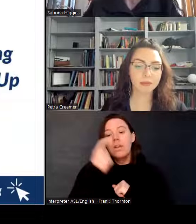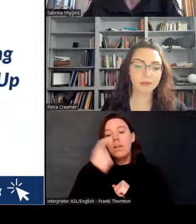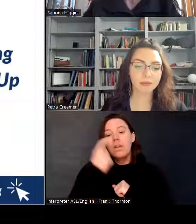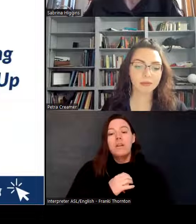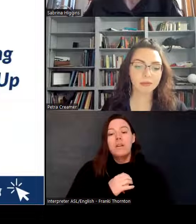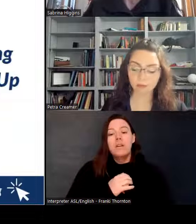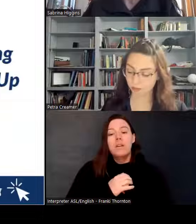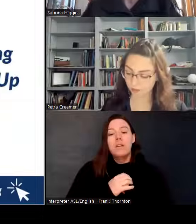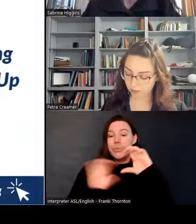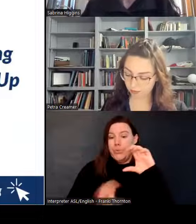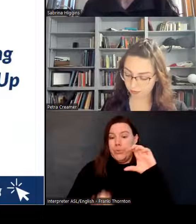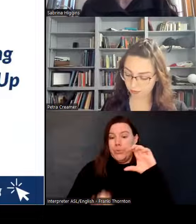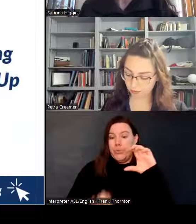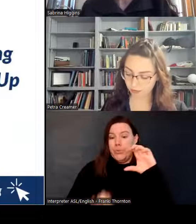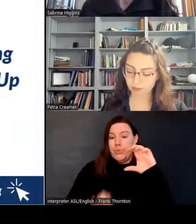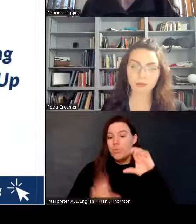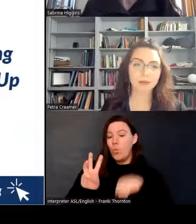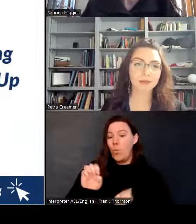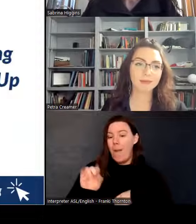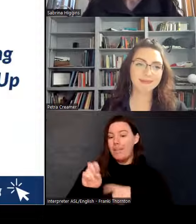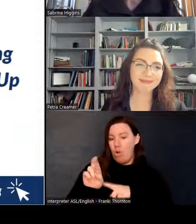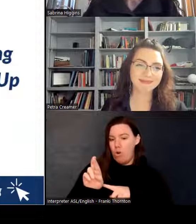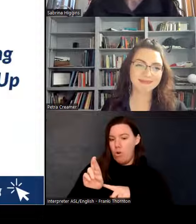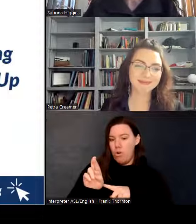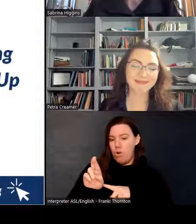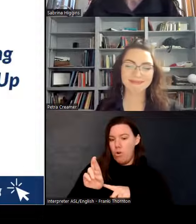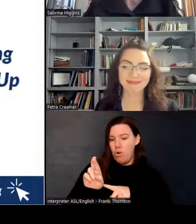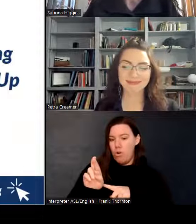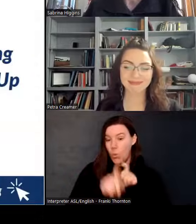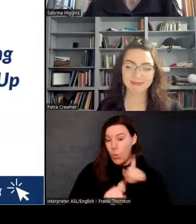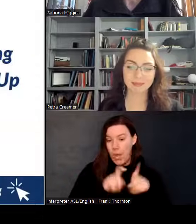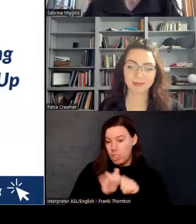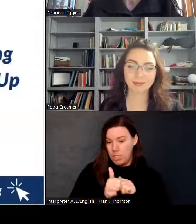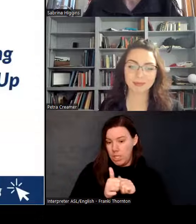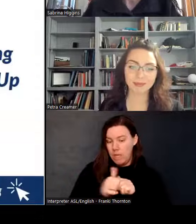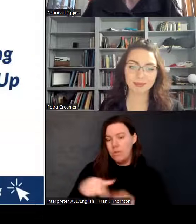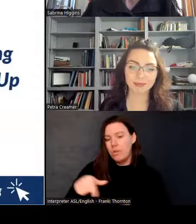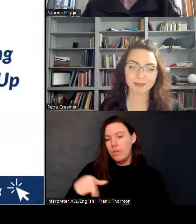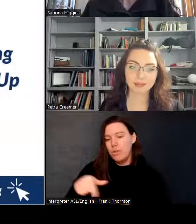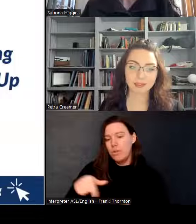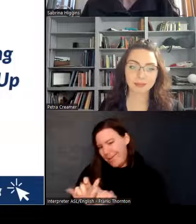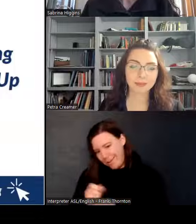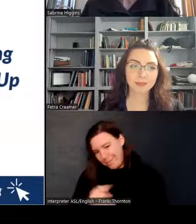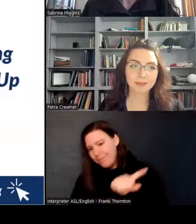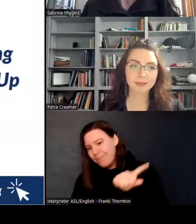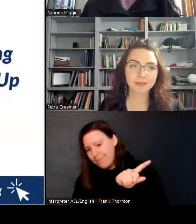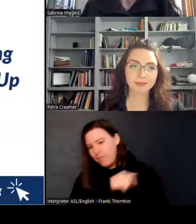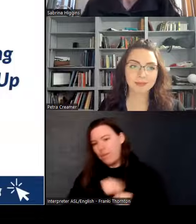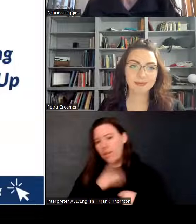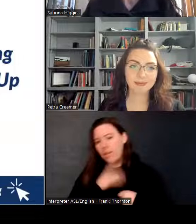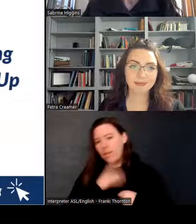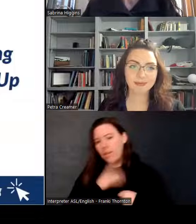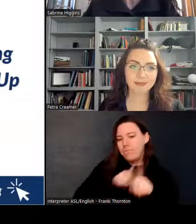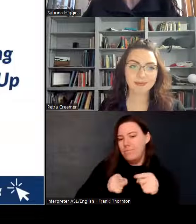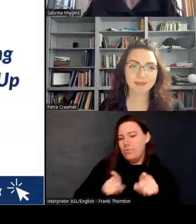box at the bottom of your screen, and we'll do our best to get it to as many of these as possible at the end of the talk. And now it is my pleasure to introduce